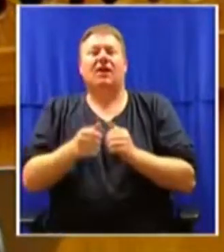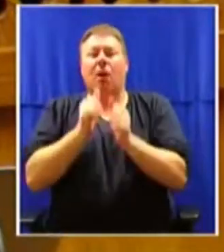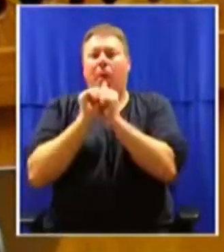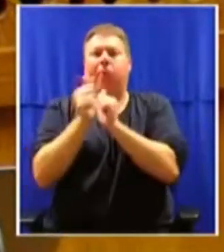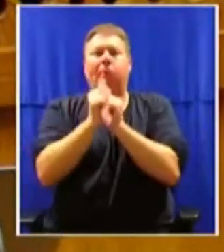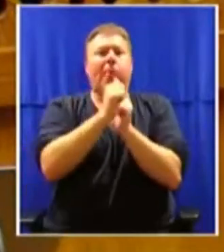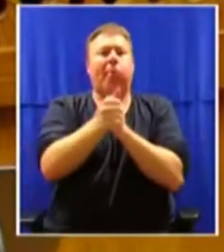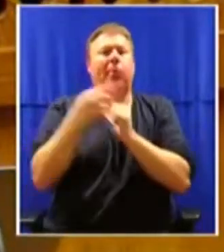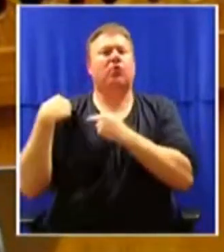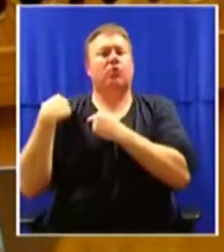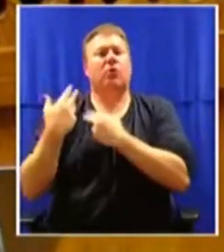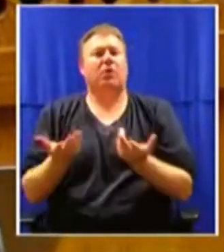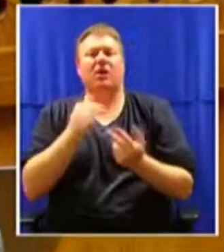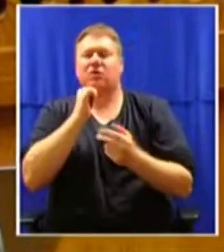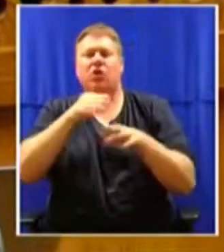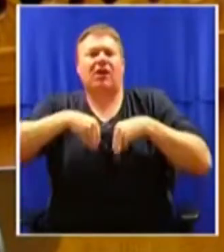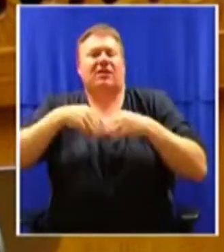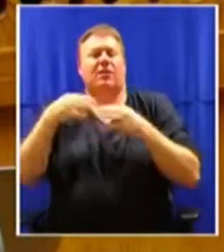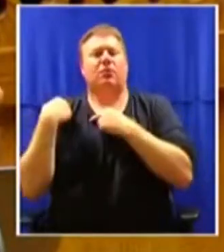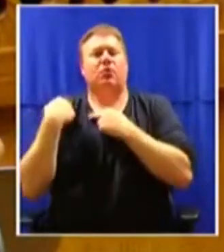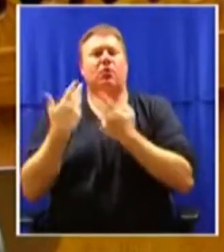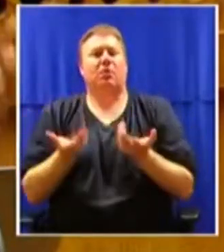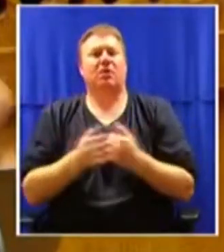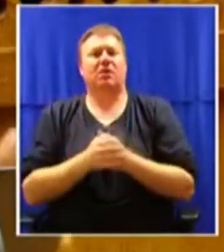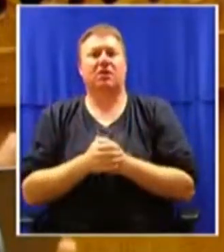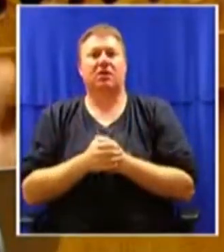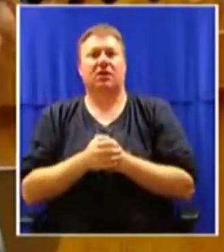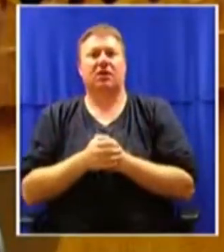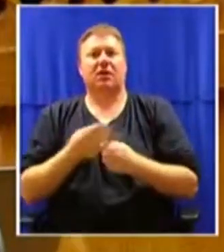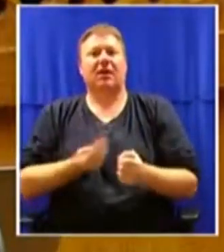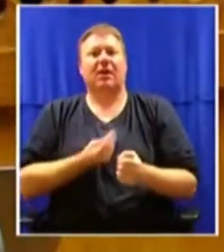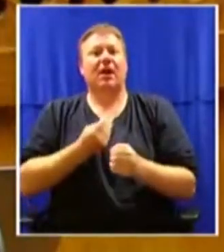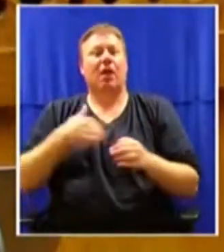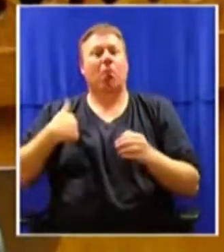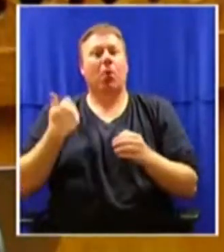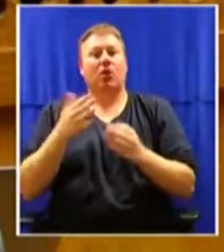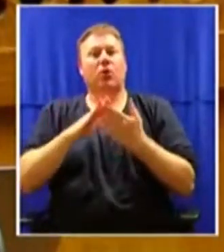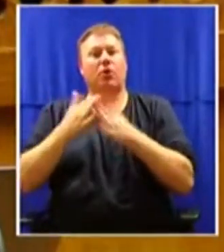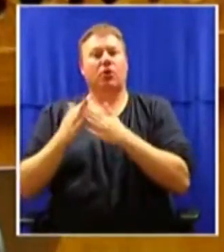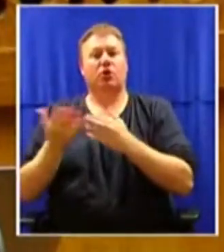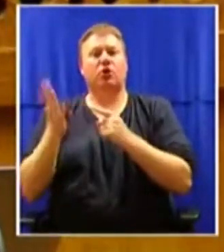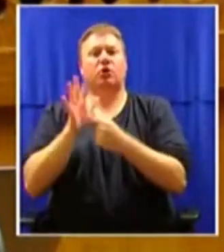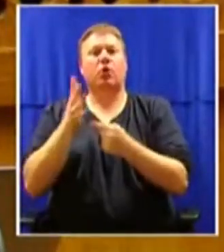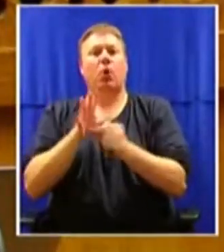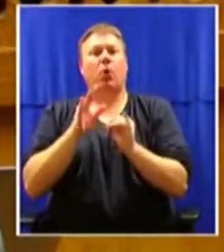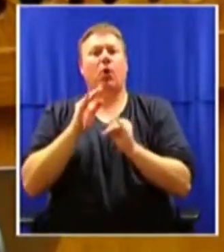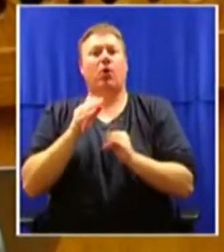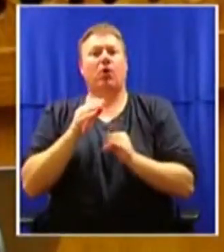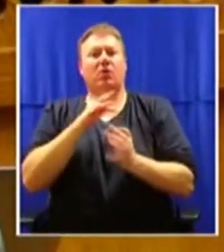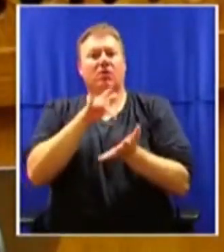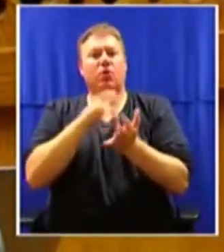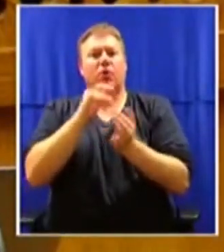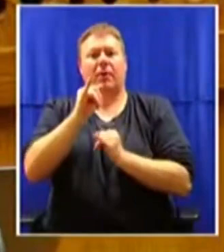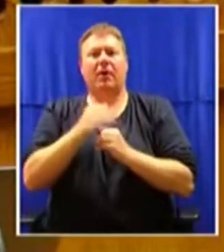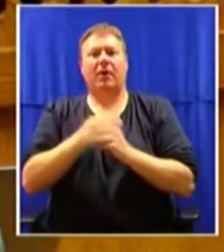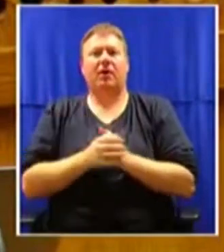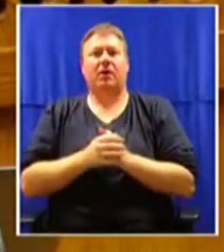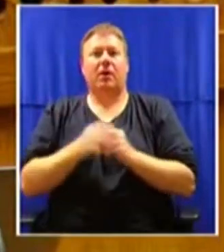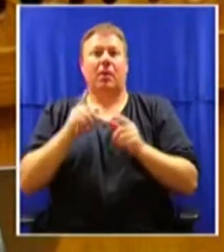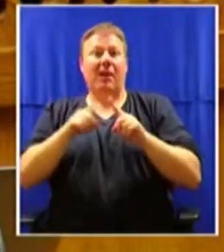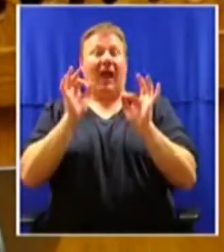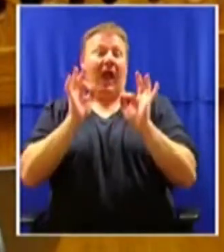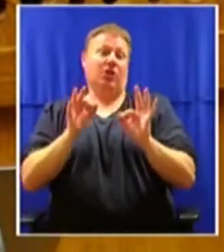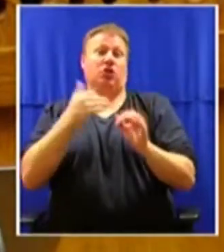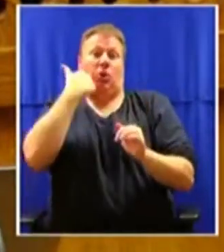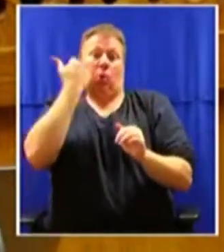accountability. Young boys in our communities grow up exposed to such conditions and yet expected to be upstanding citizens of the Republic